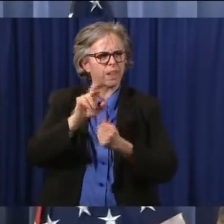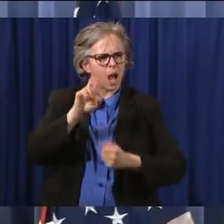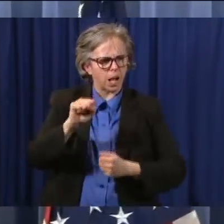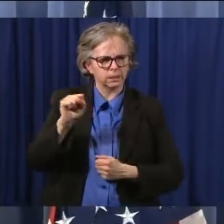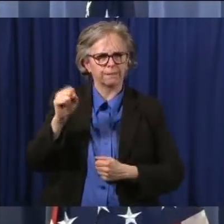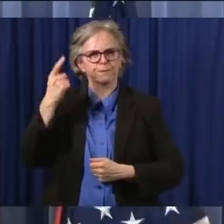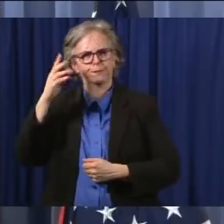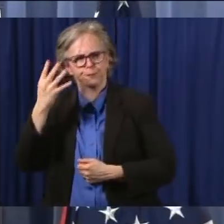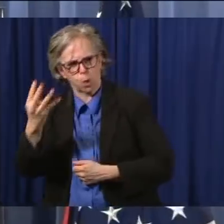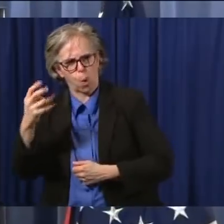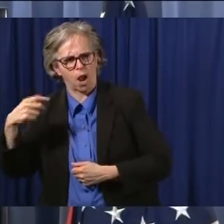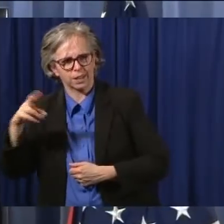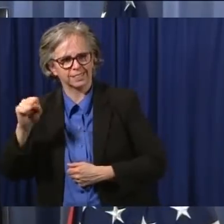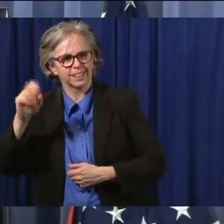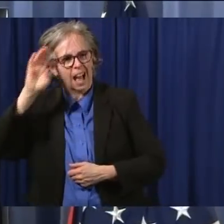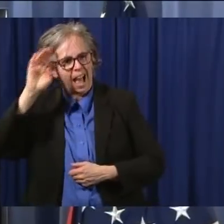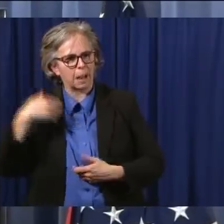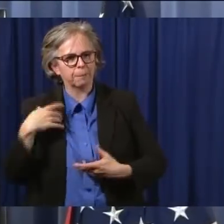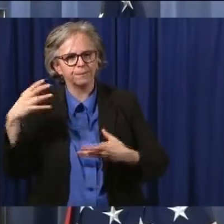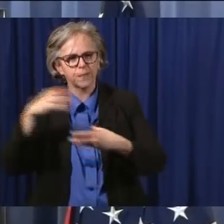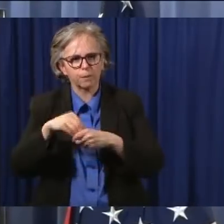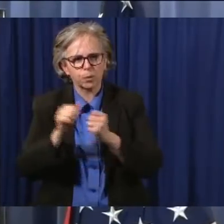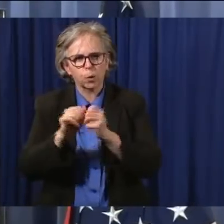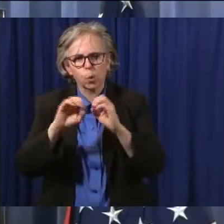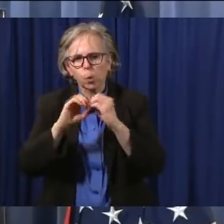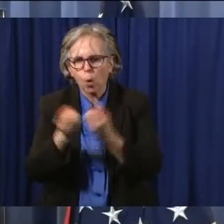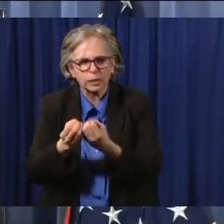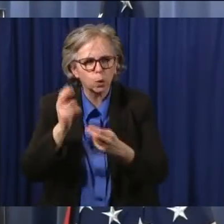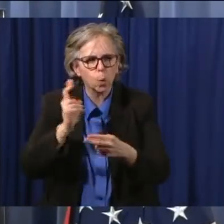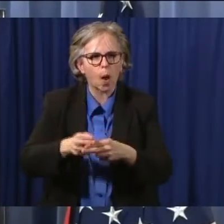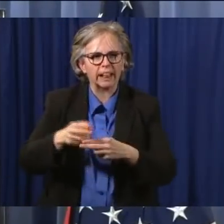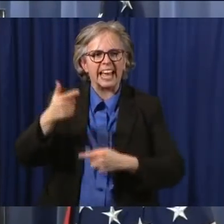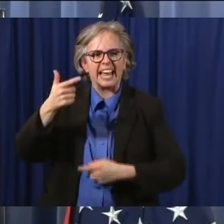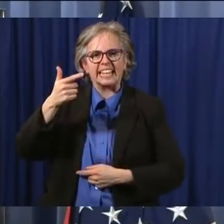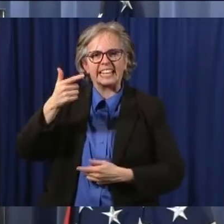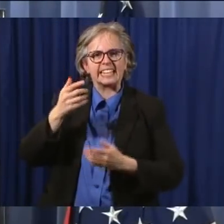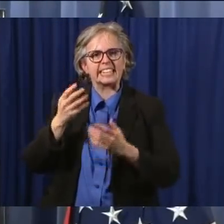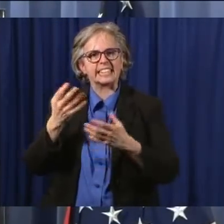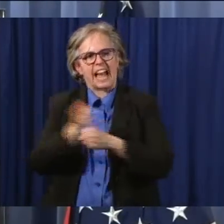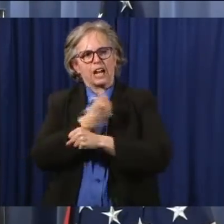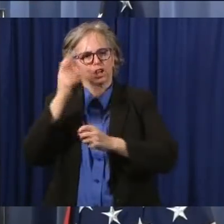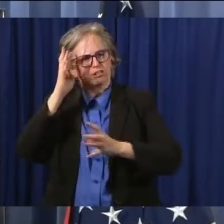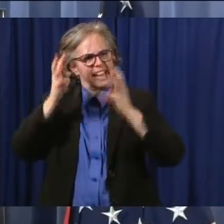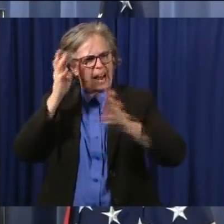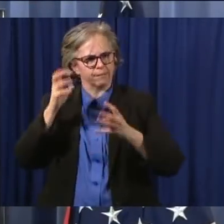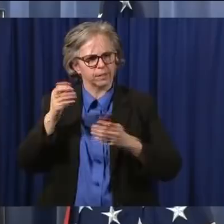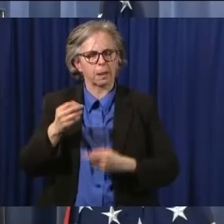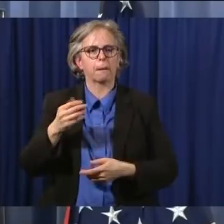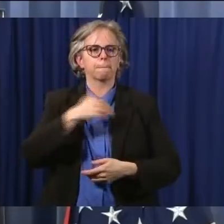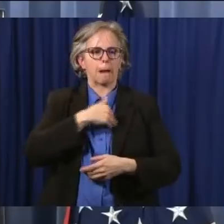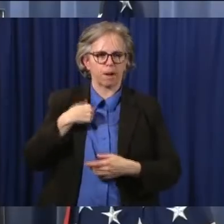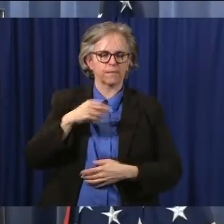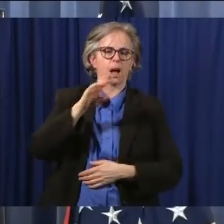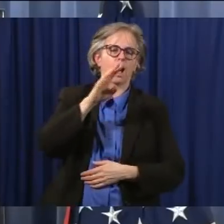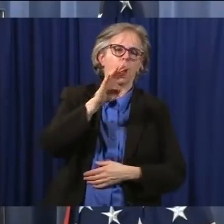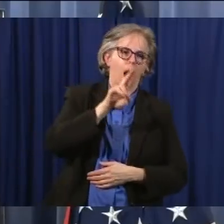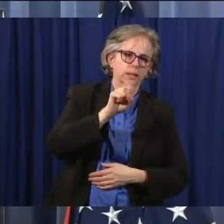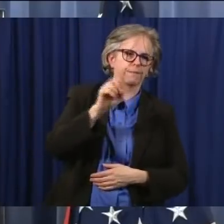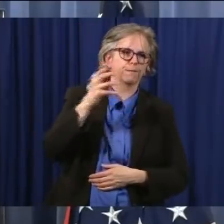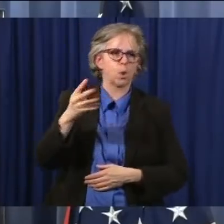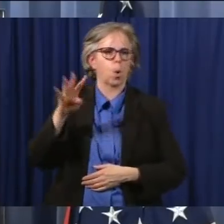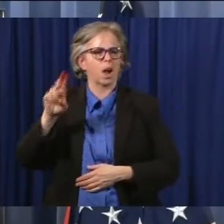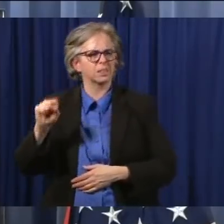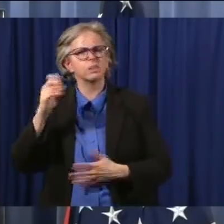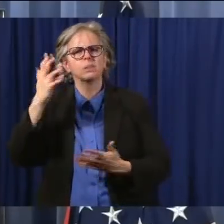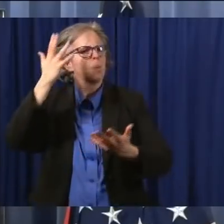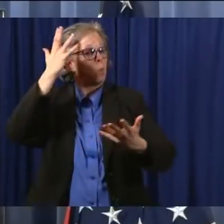awesome organization, Get Creative, and we are members of the Us for Us coalition. Well, one of the things that we realized is that there were many